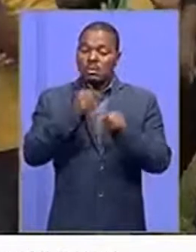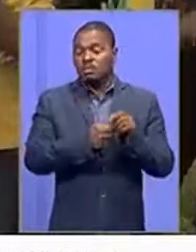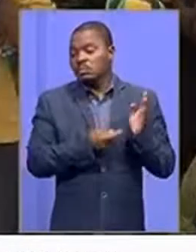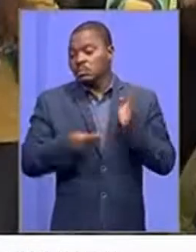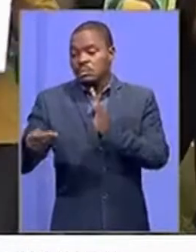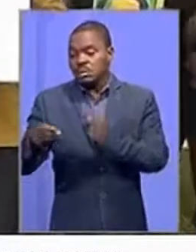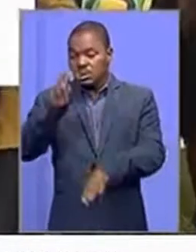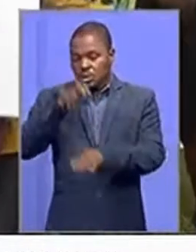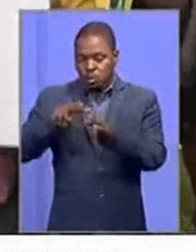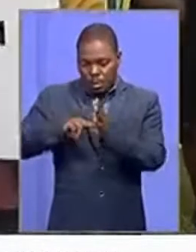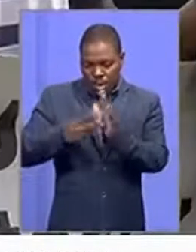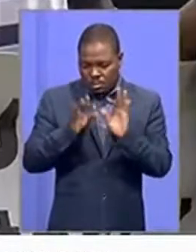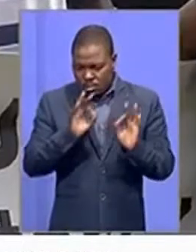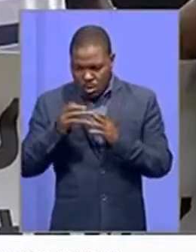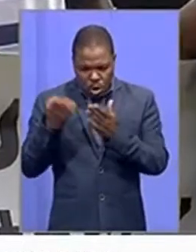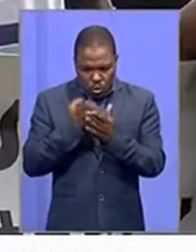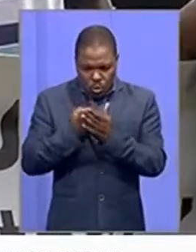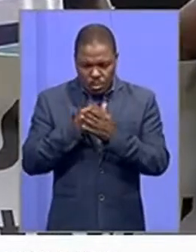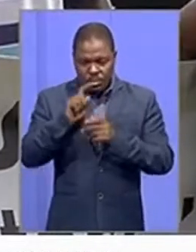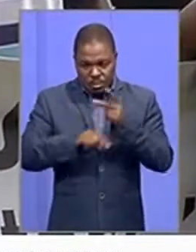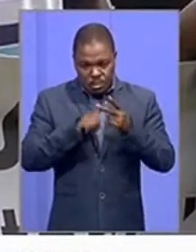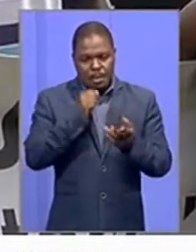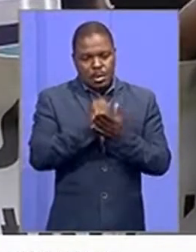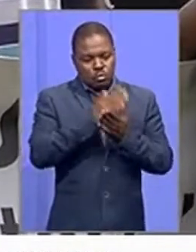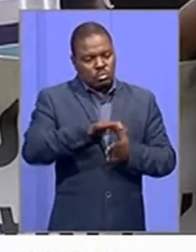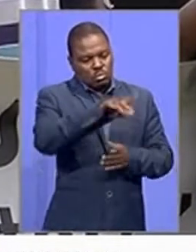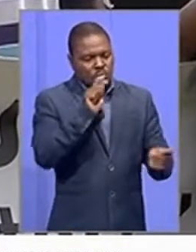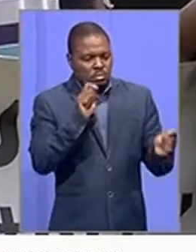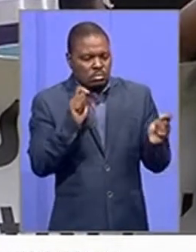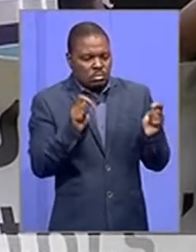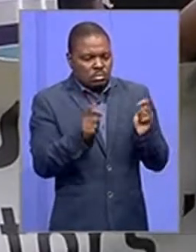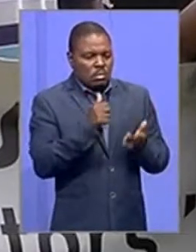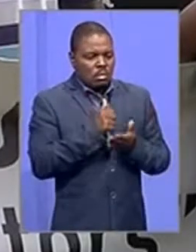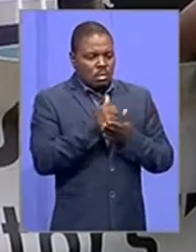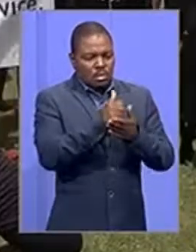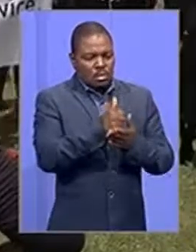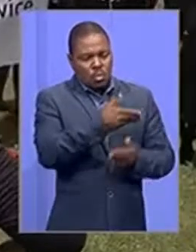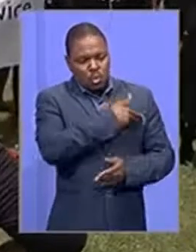rala maano a bohlokwa a moruo a tlang ho tlisa diphetoho meputsong ya banna le basadi.